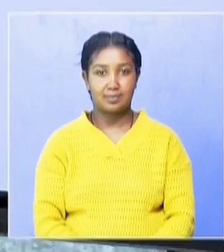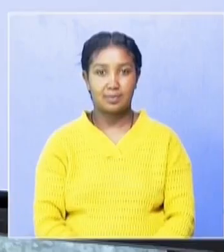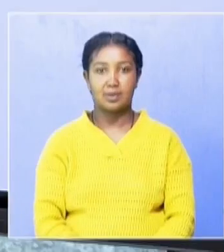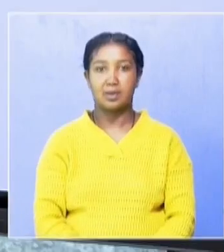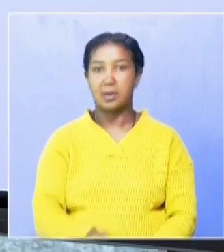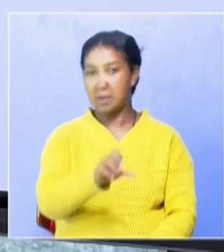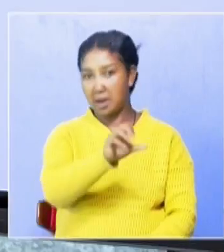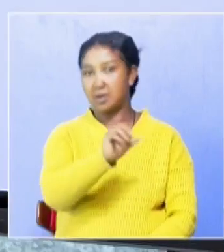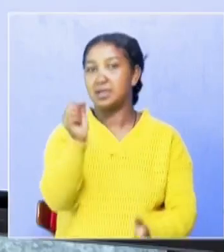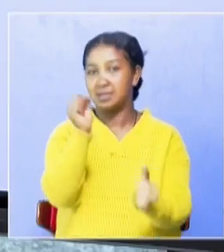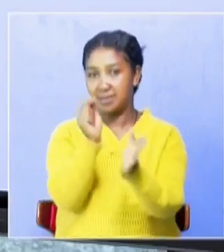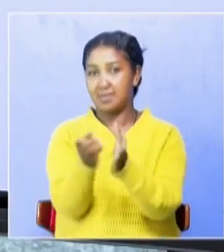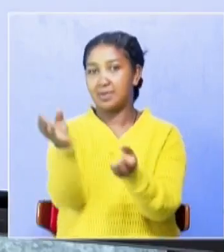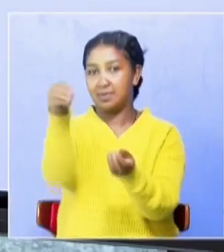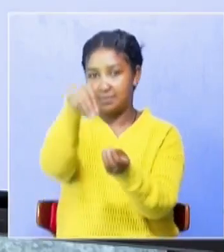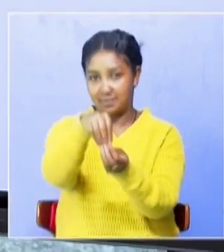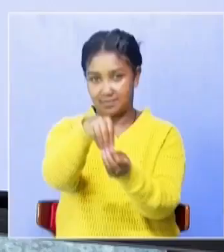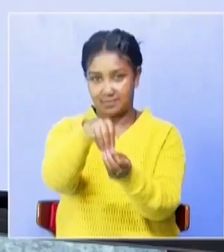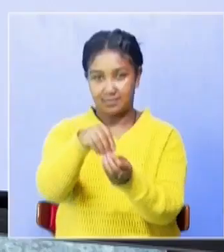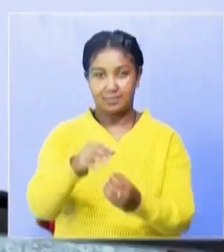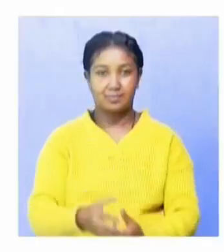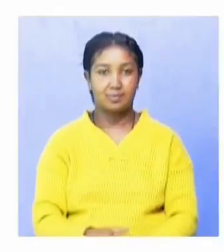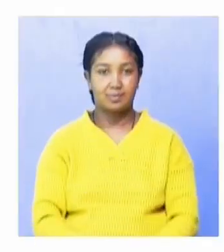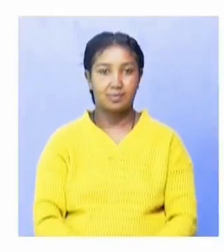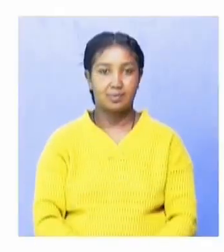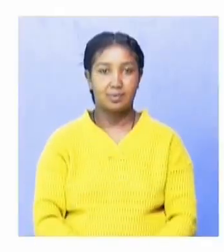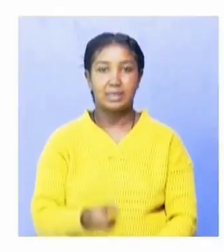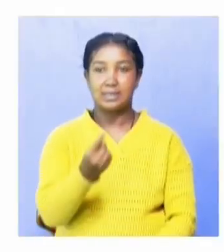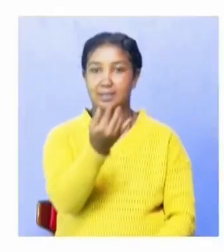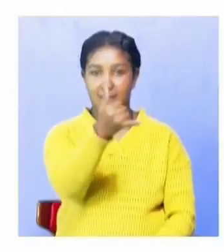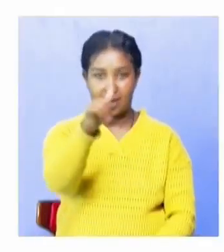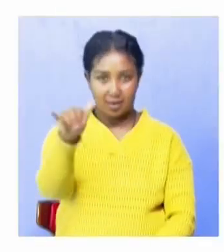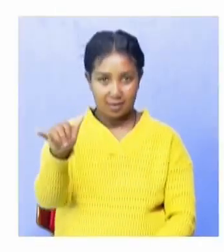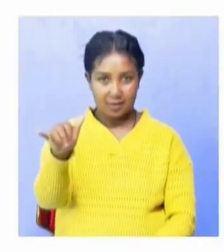Let me give another example. They